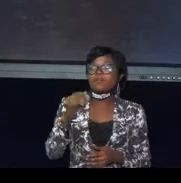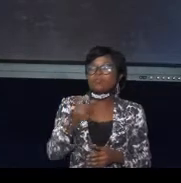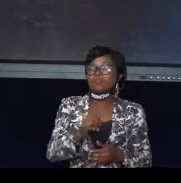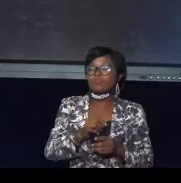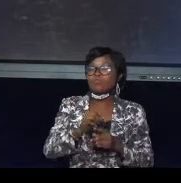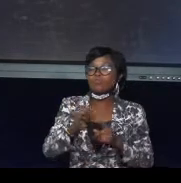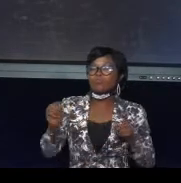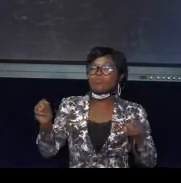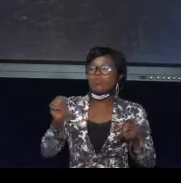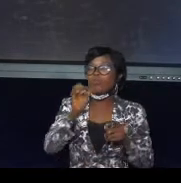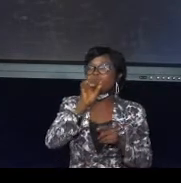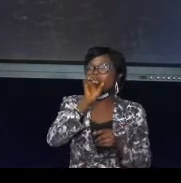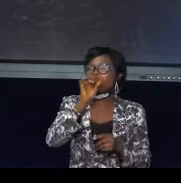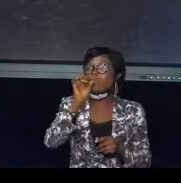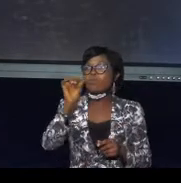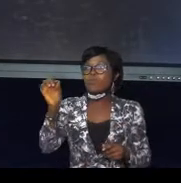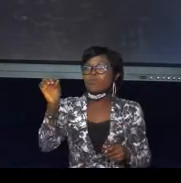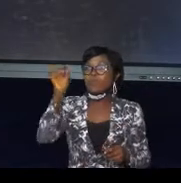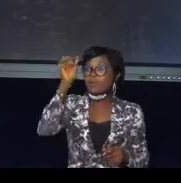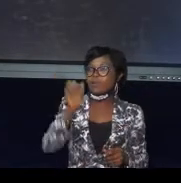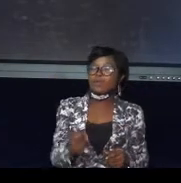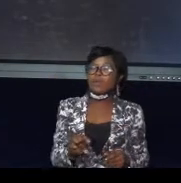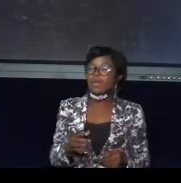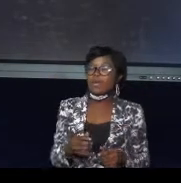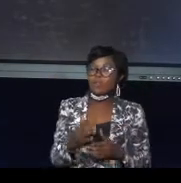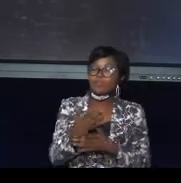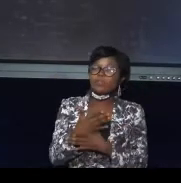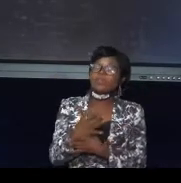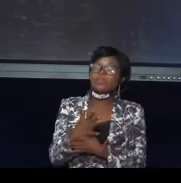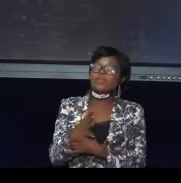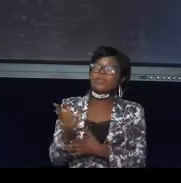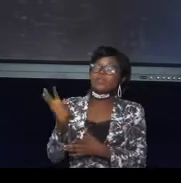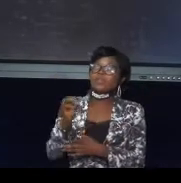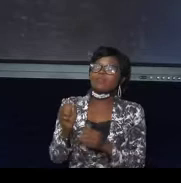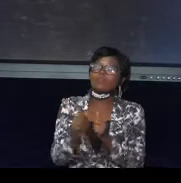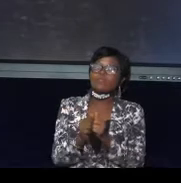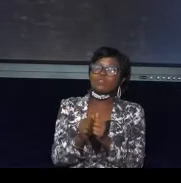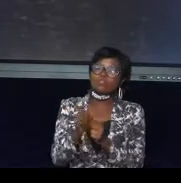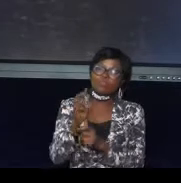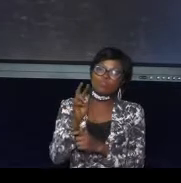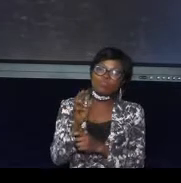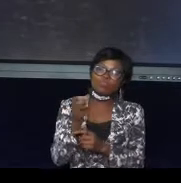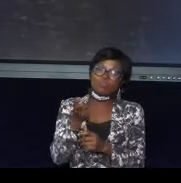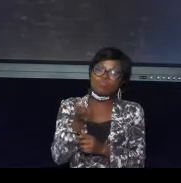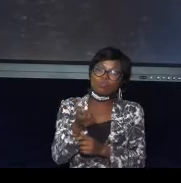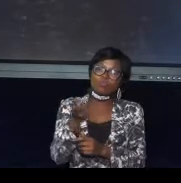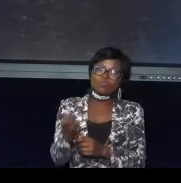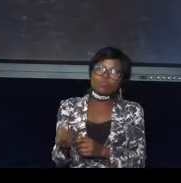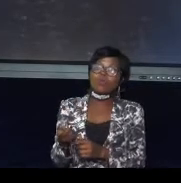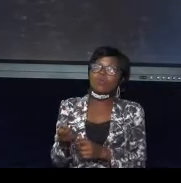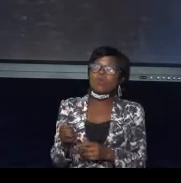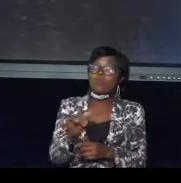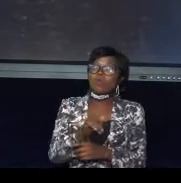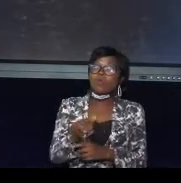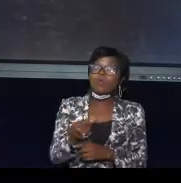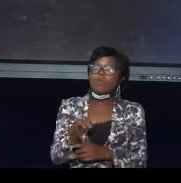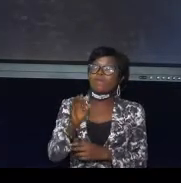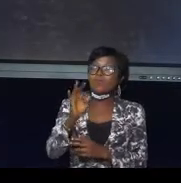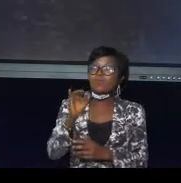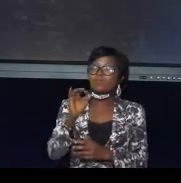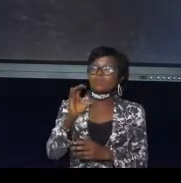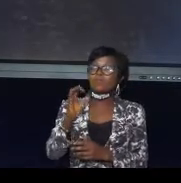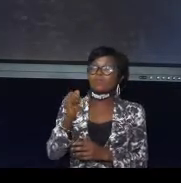and 36, draw a line like so, and now we begin to divide them with the small common factors that we know.